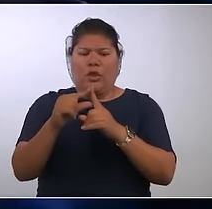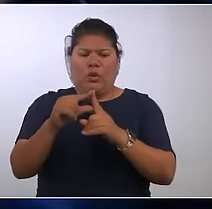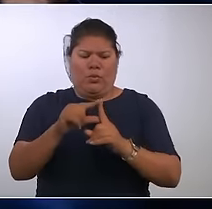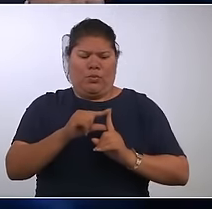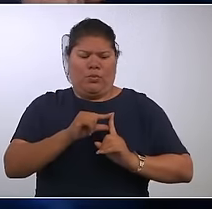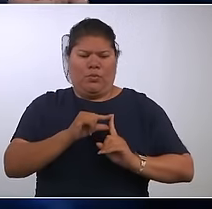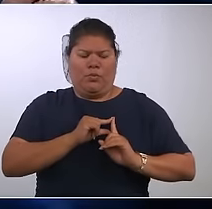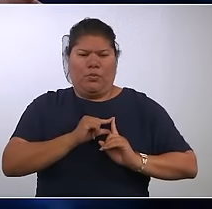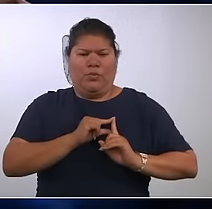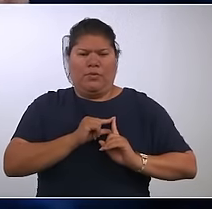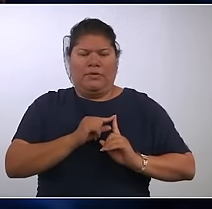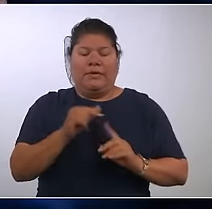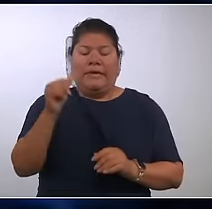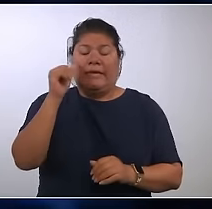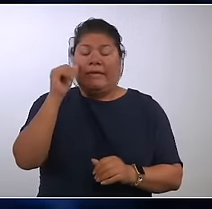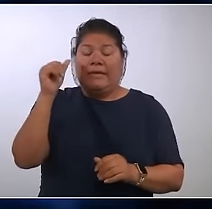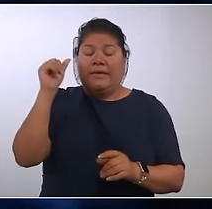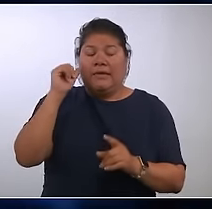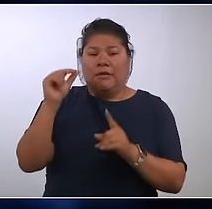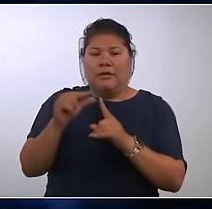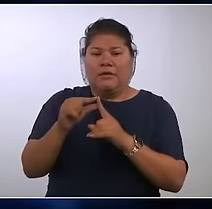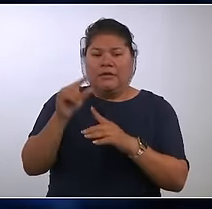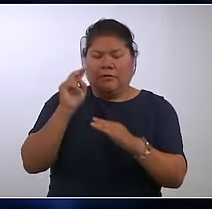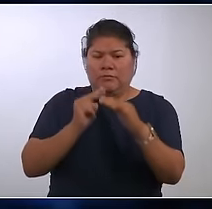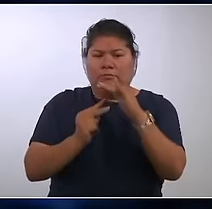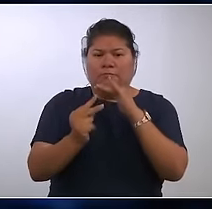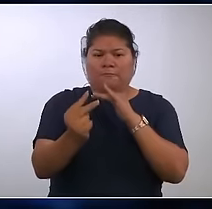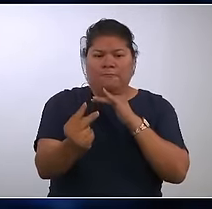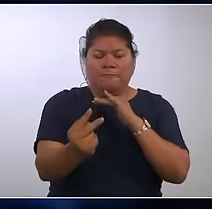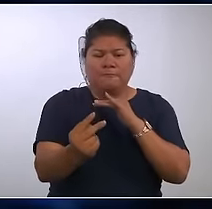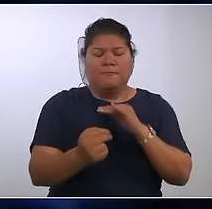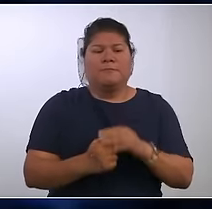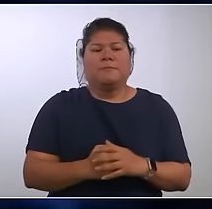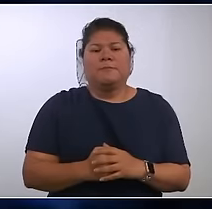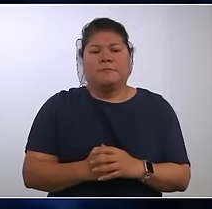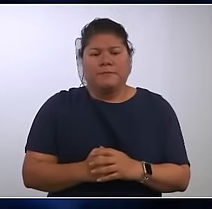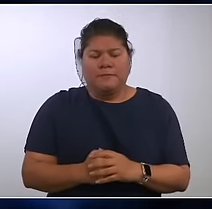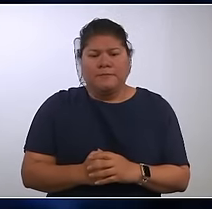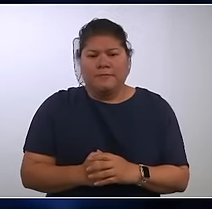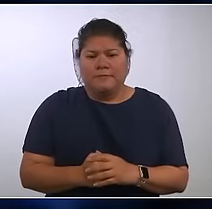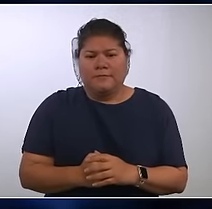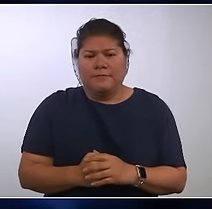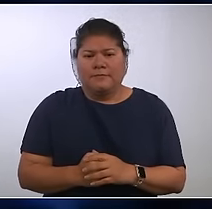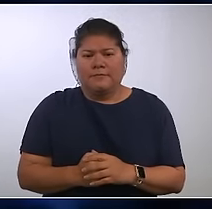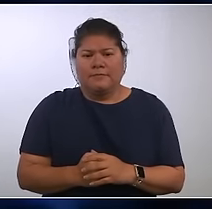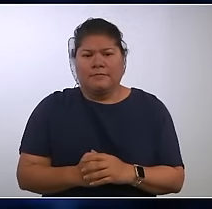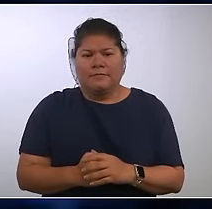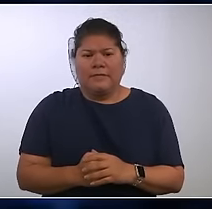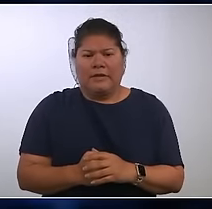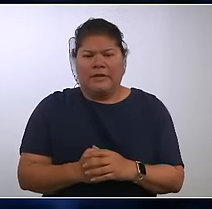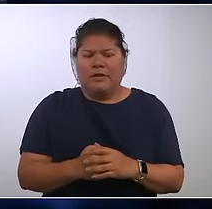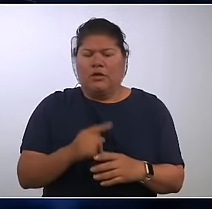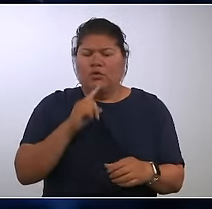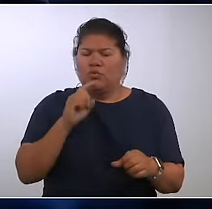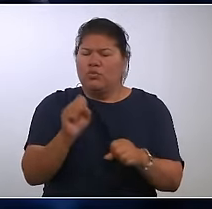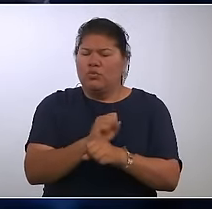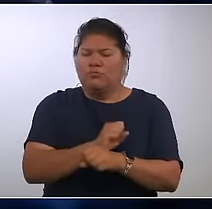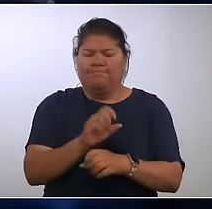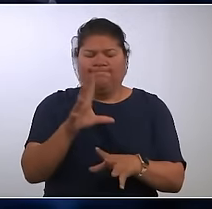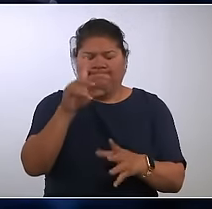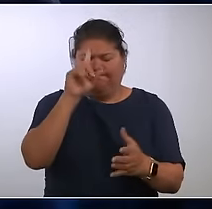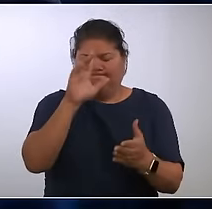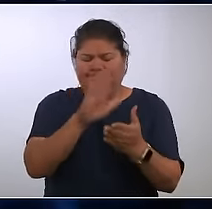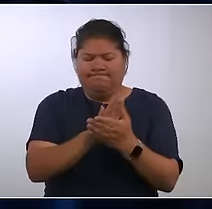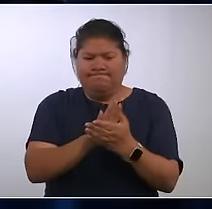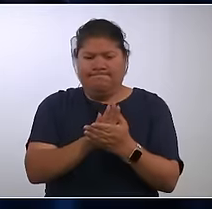word. Ayer se nos dijo que la palabra es profética. Yesterday we were told the word is prophetic. Yo creo eso con todo mi corazón. And I